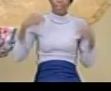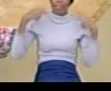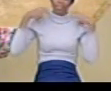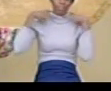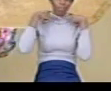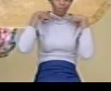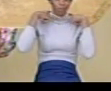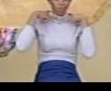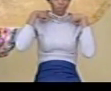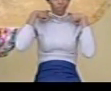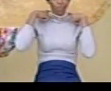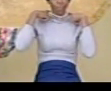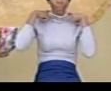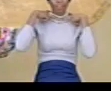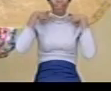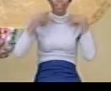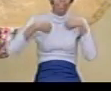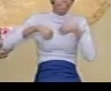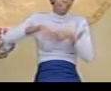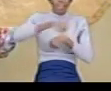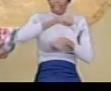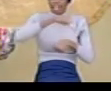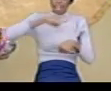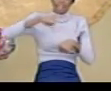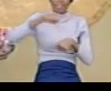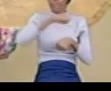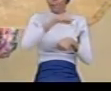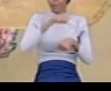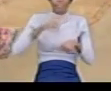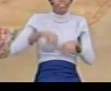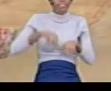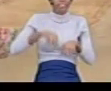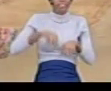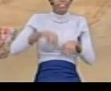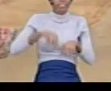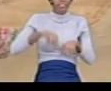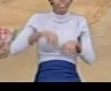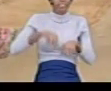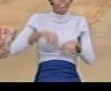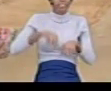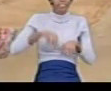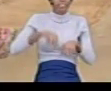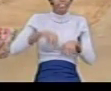the yoke. Anointing breaks the yoke.